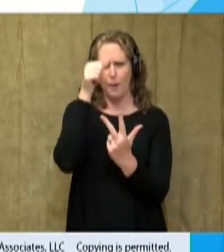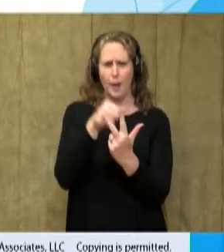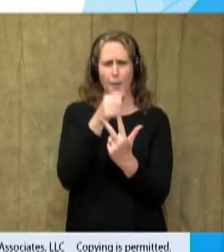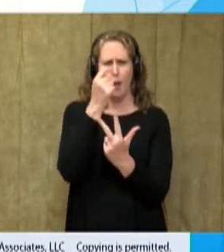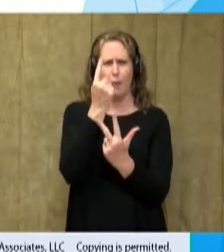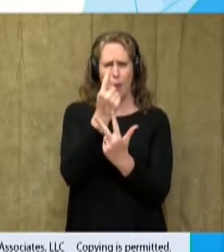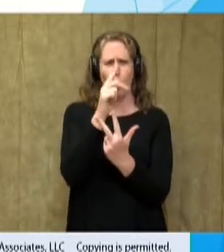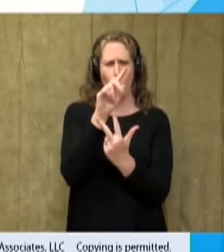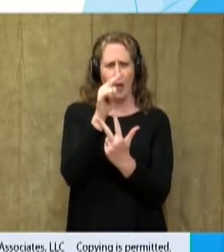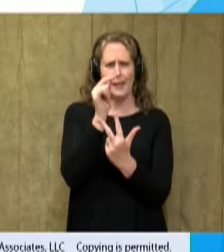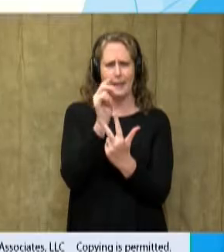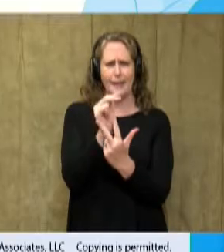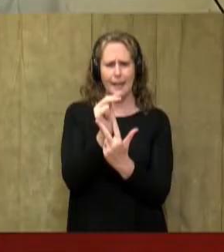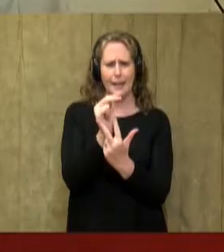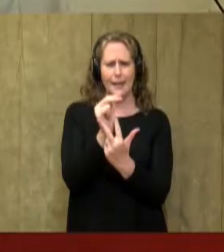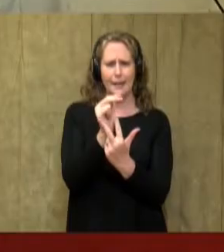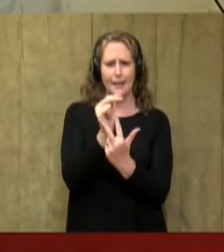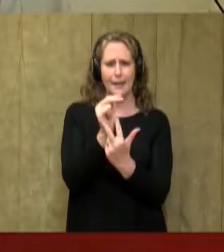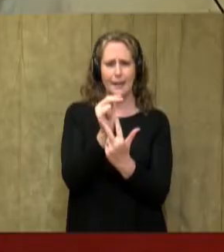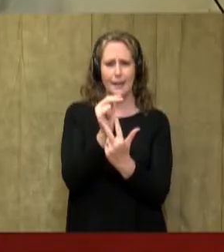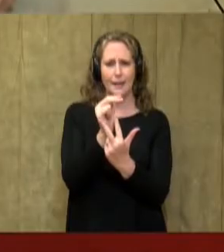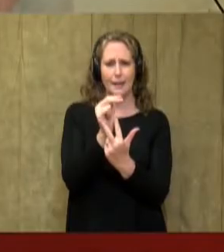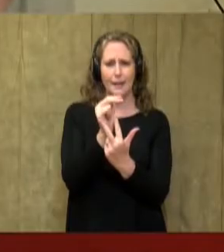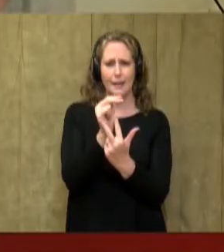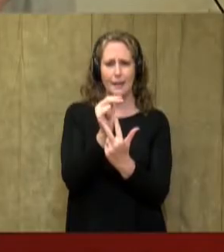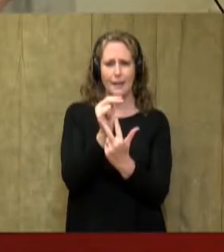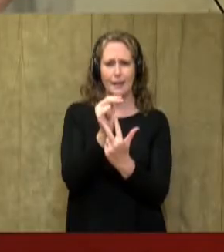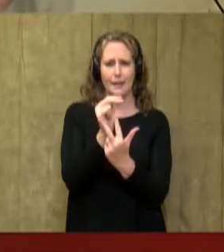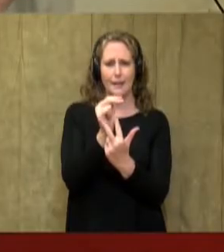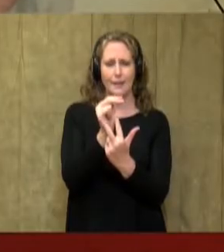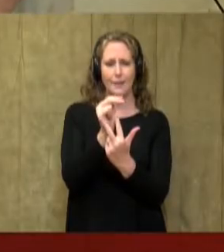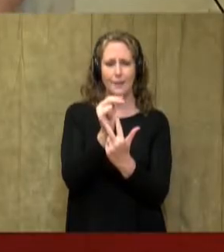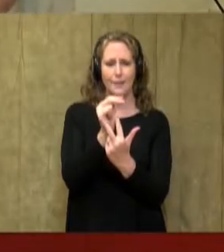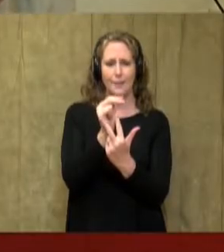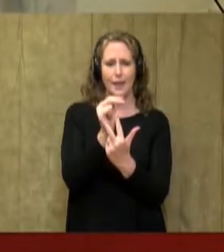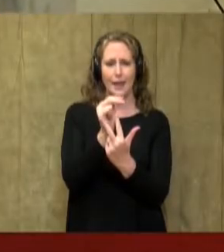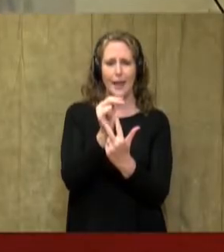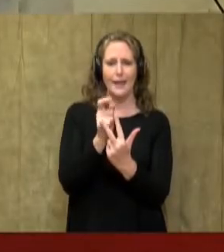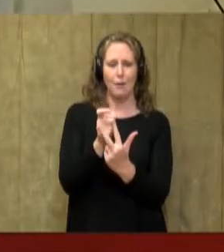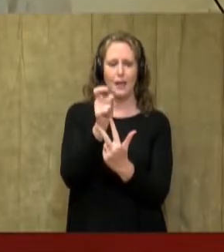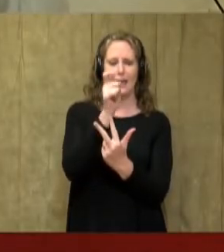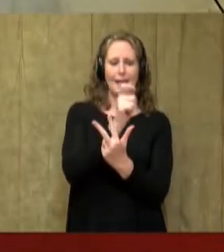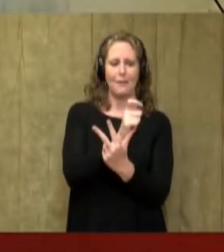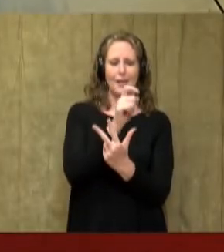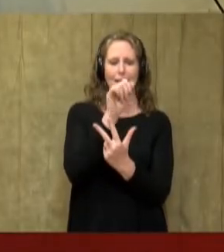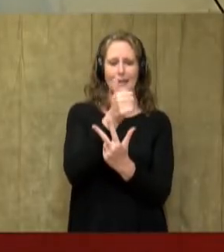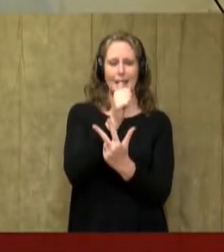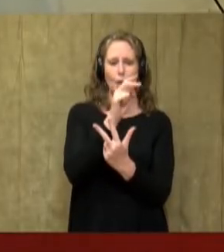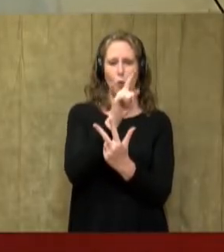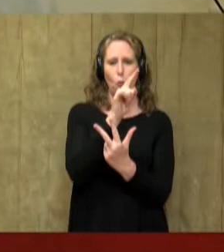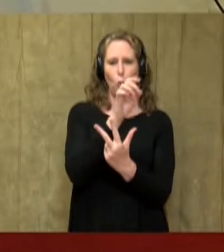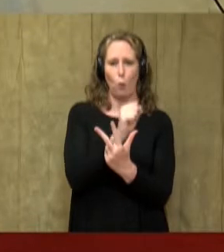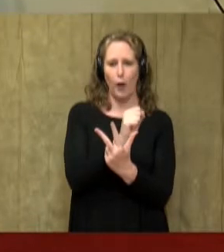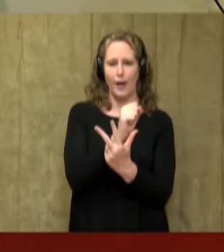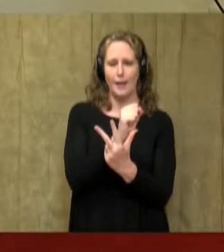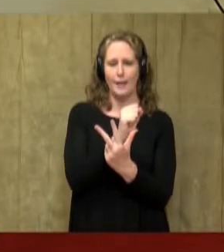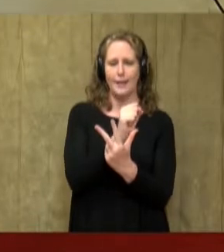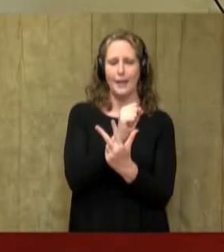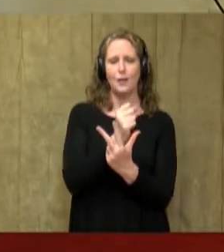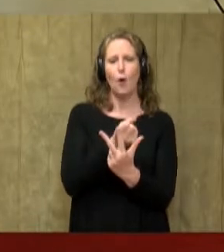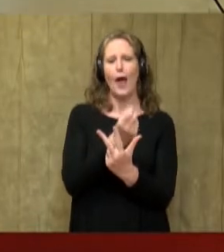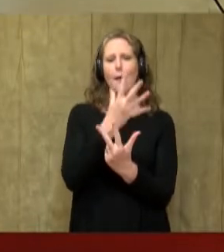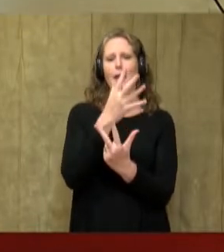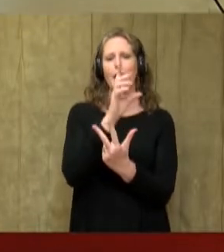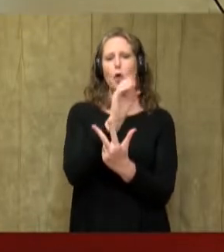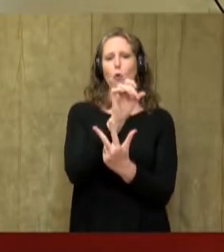about our stick of 10? We would break that up and we would end up with 10 ones. So that means we would have how many